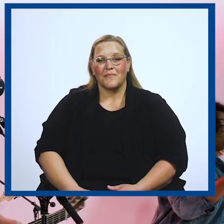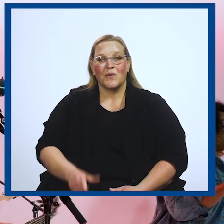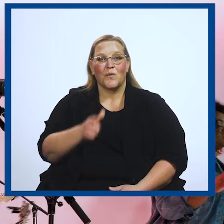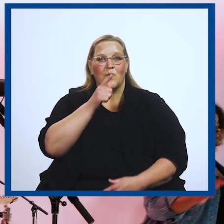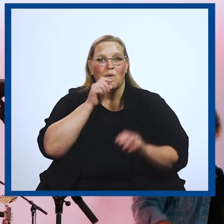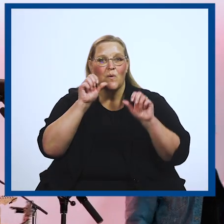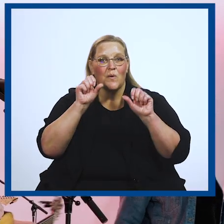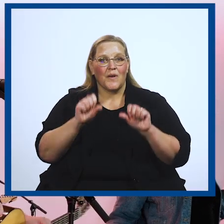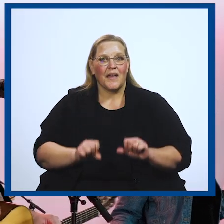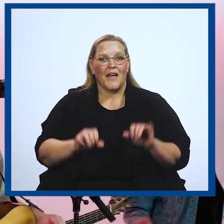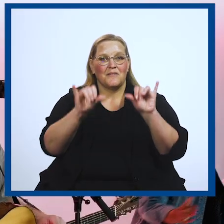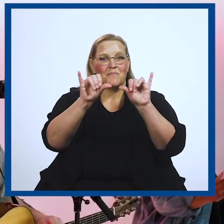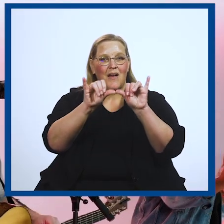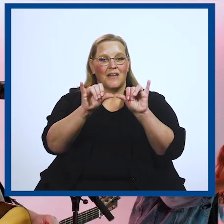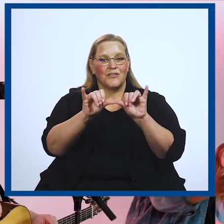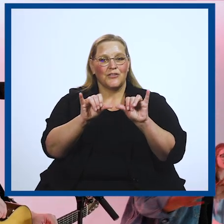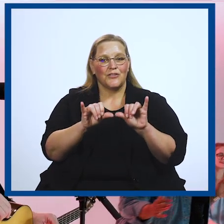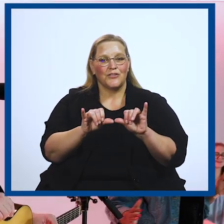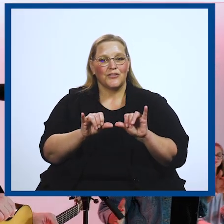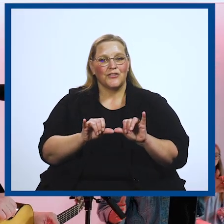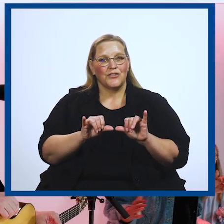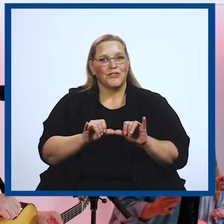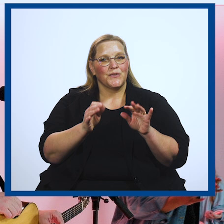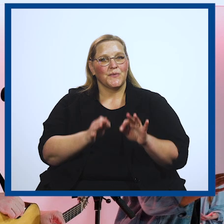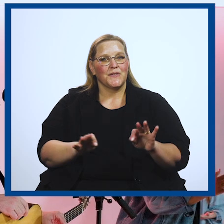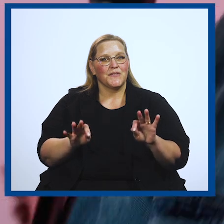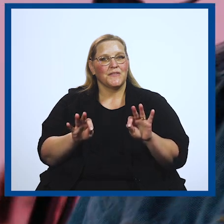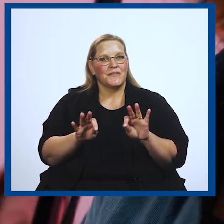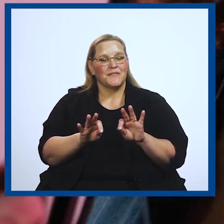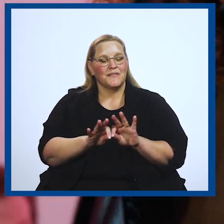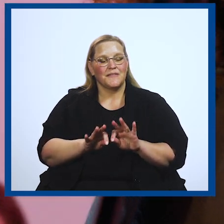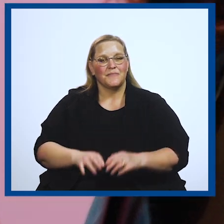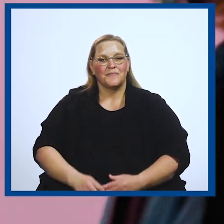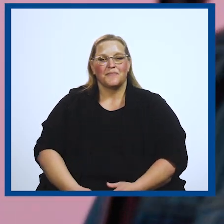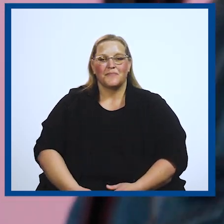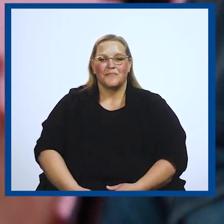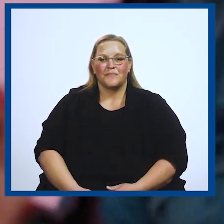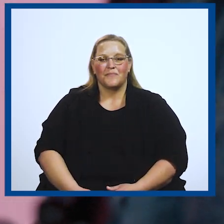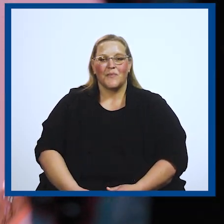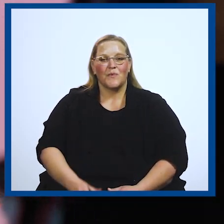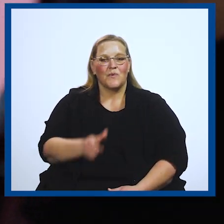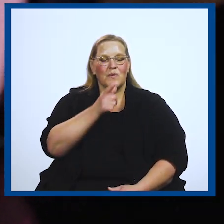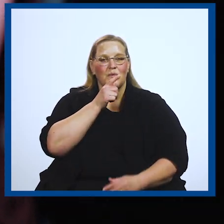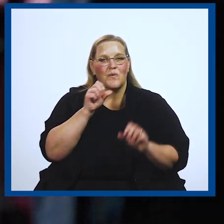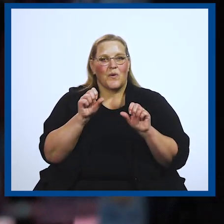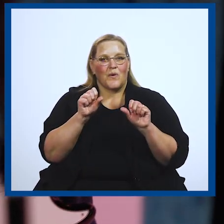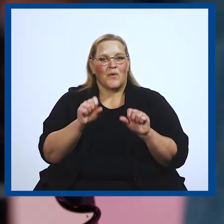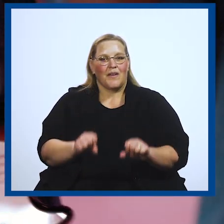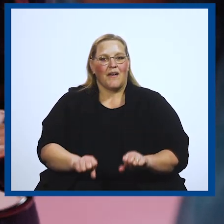Who can measure what you're worth? Who